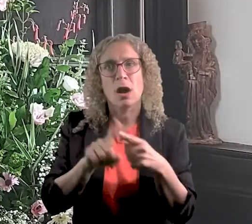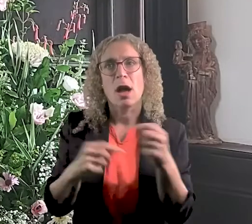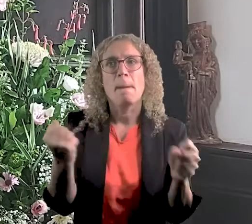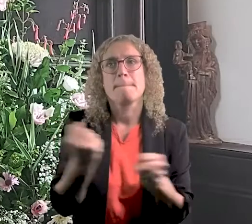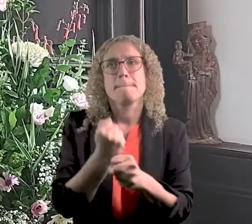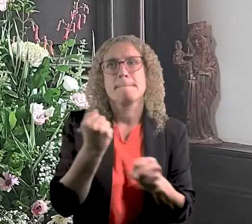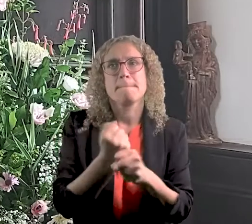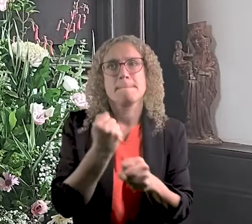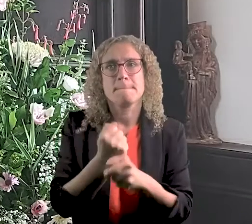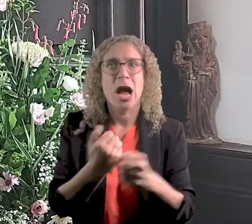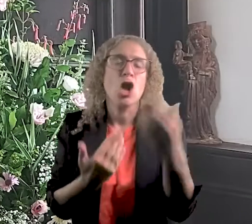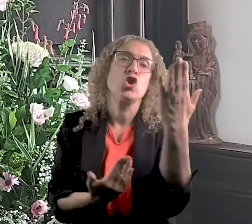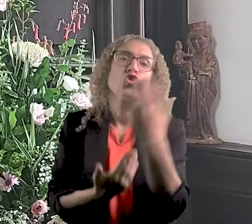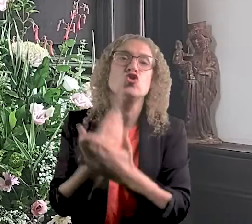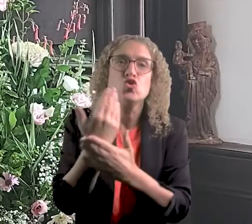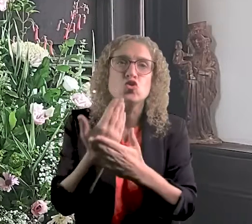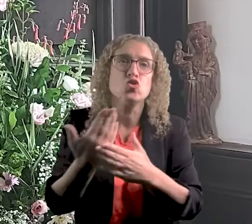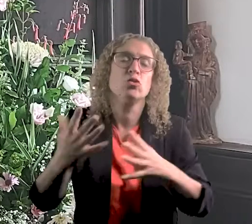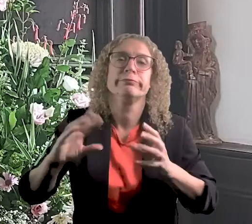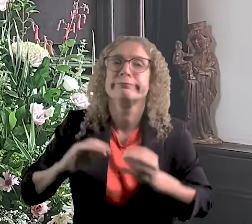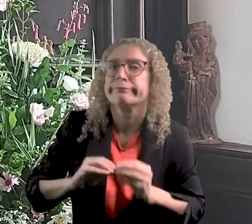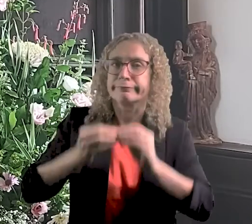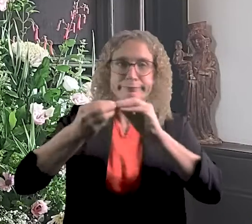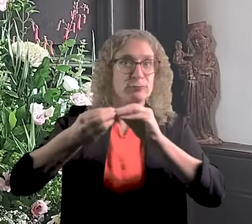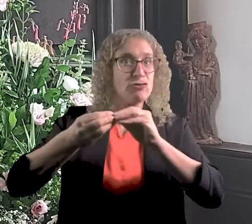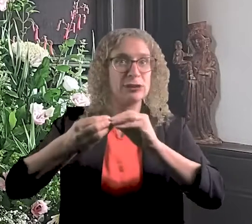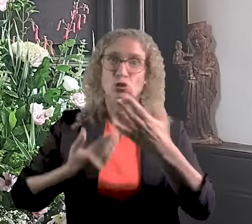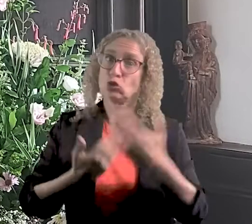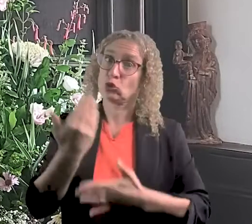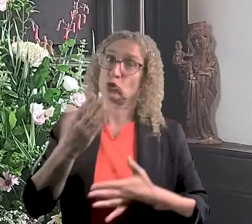new and reconciled creation.